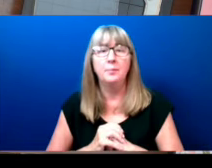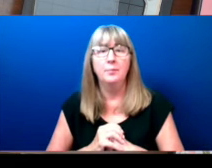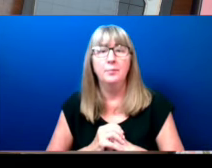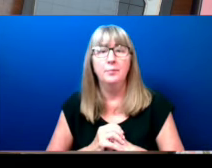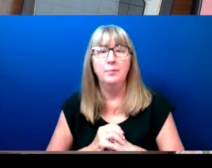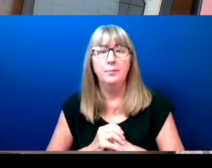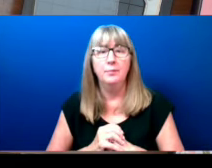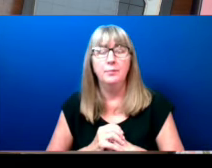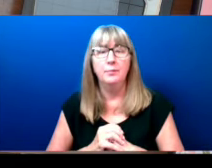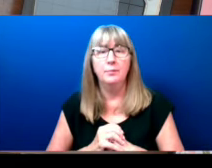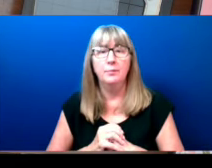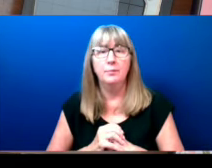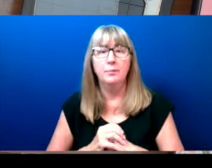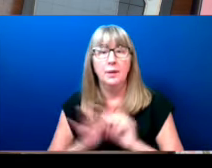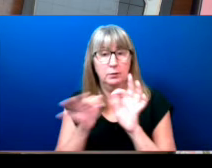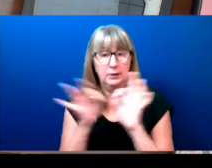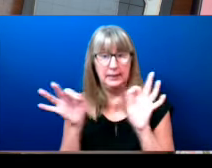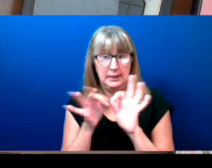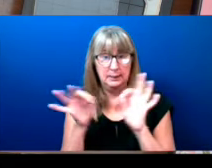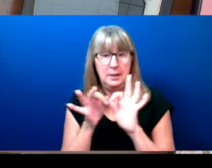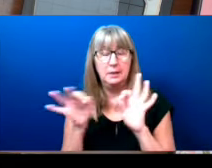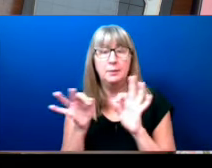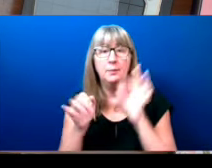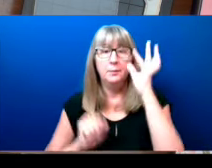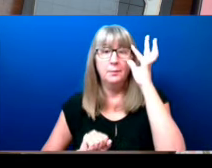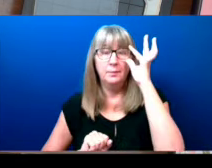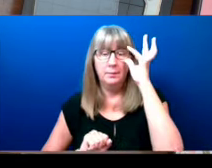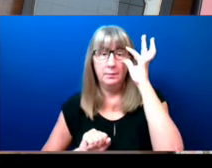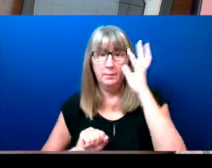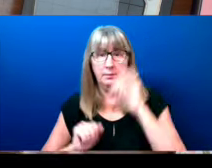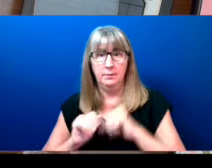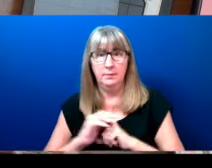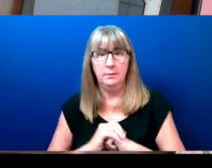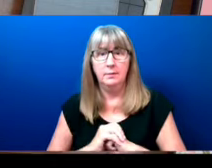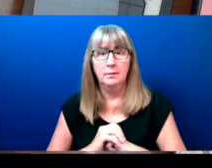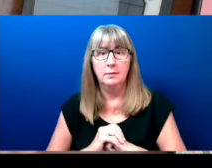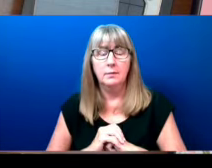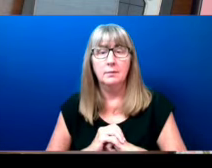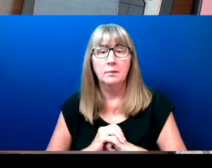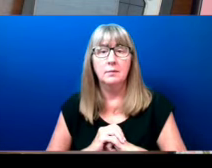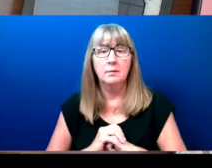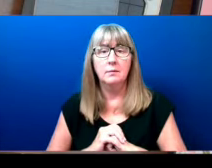And then I stuck that there. The sentiment